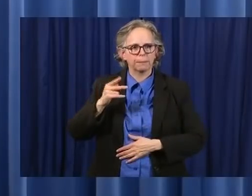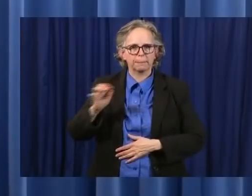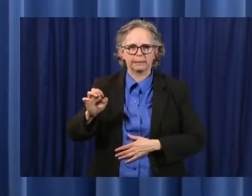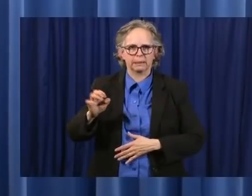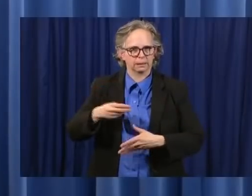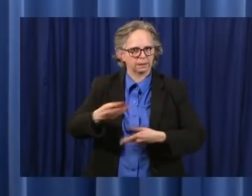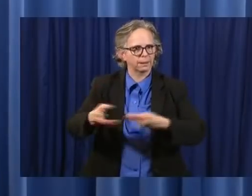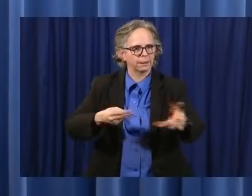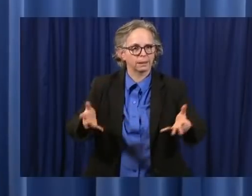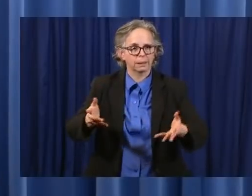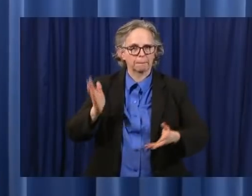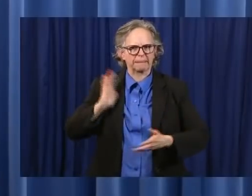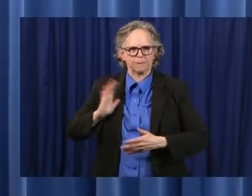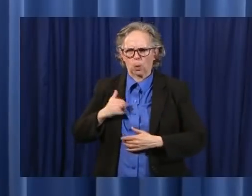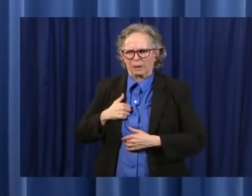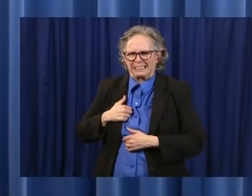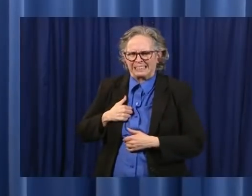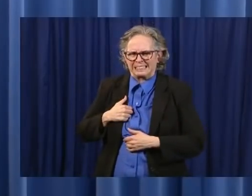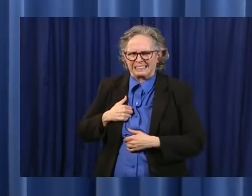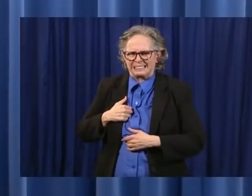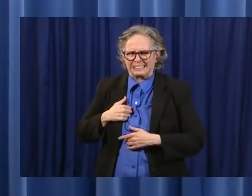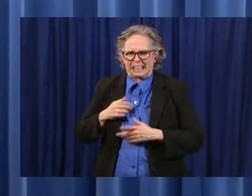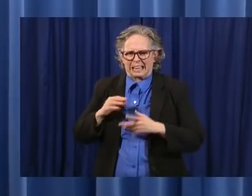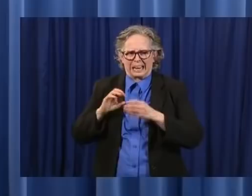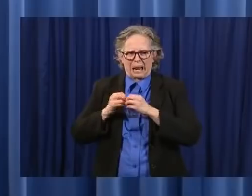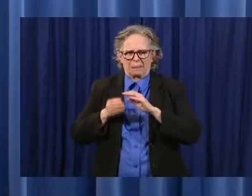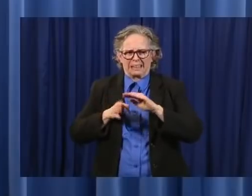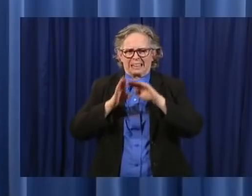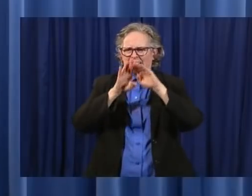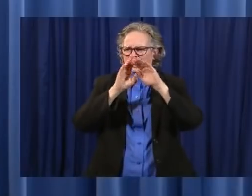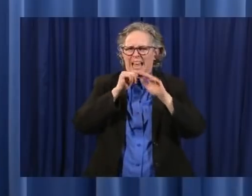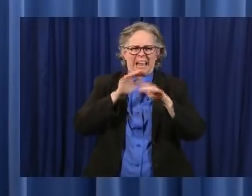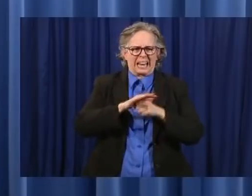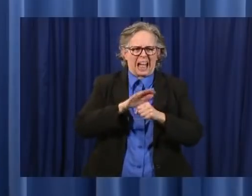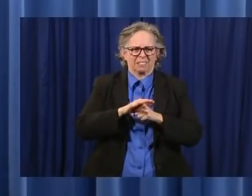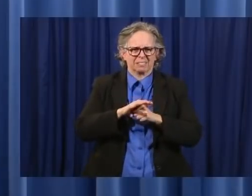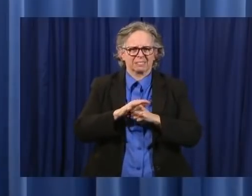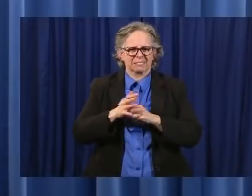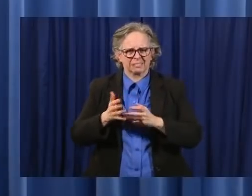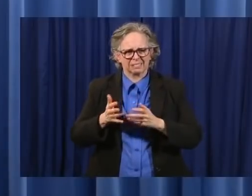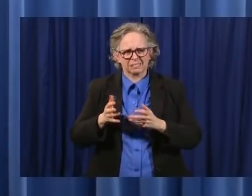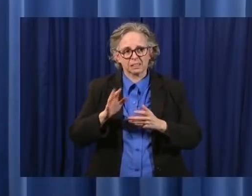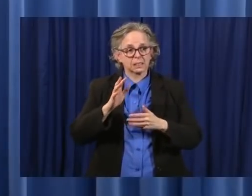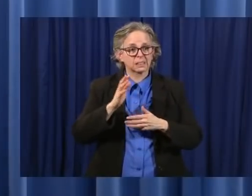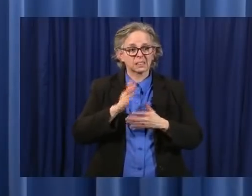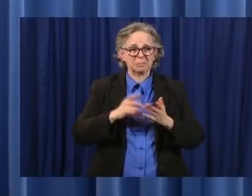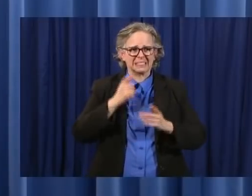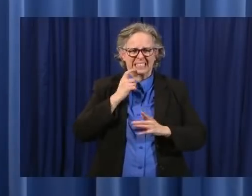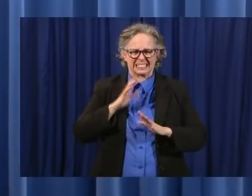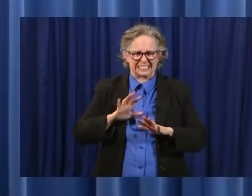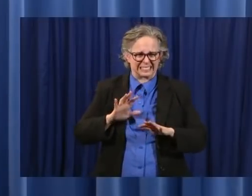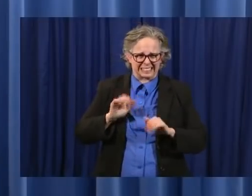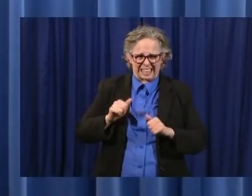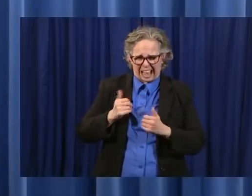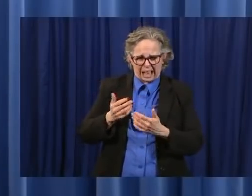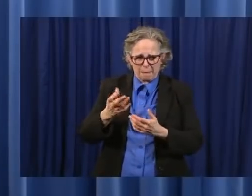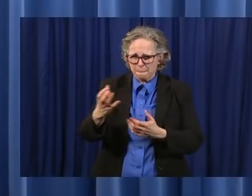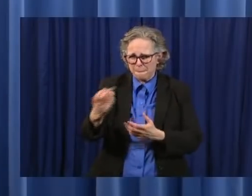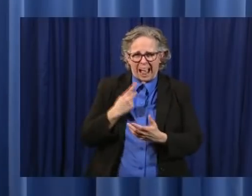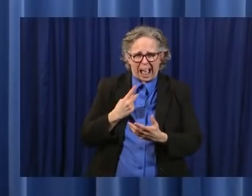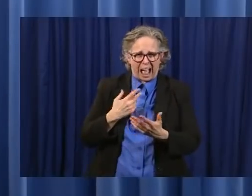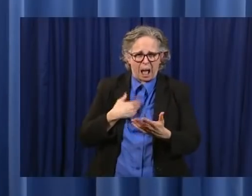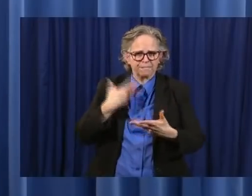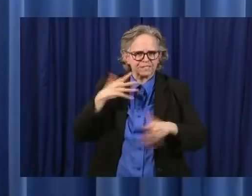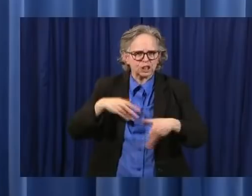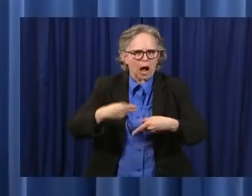huge rush, you know, some of them have asked to get that back. That's a work in progress.